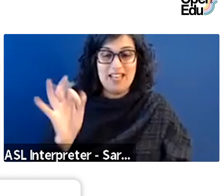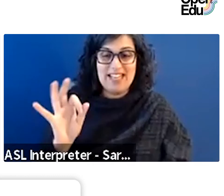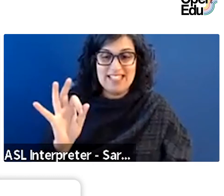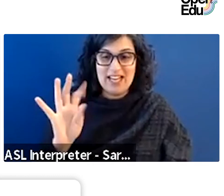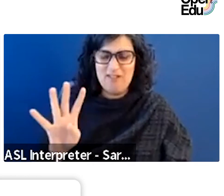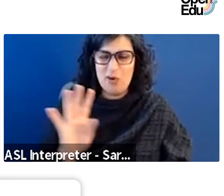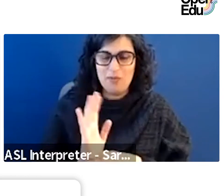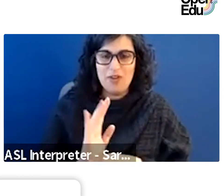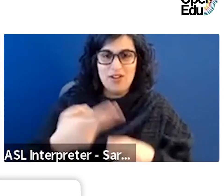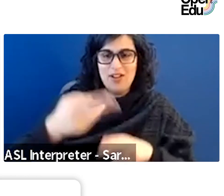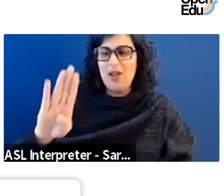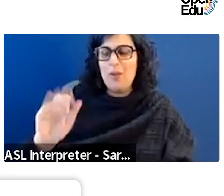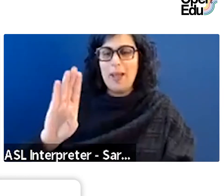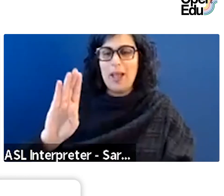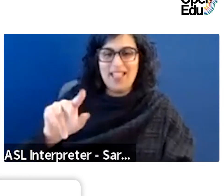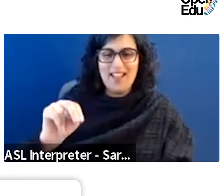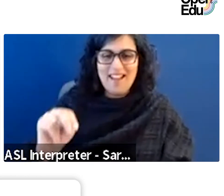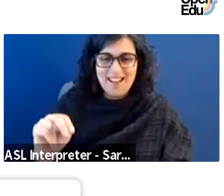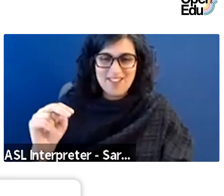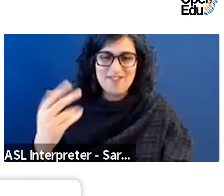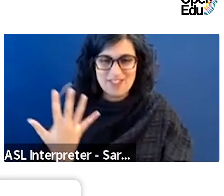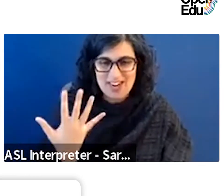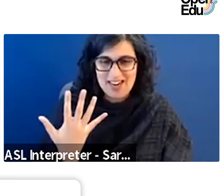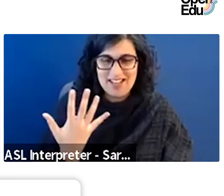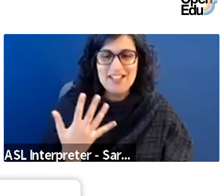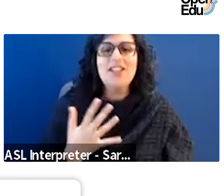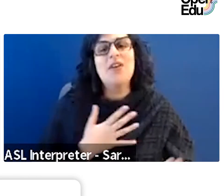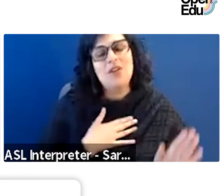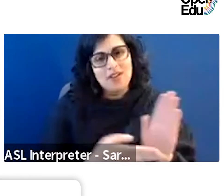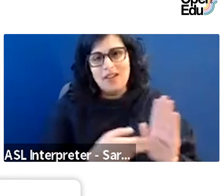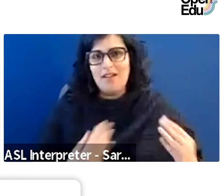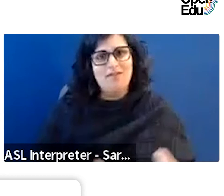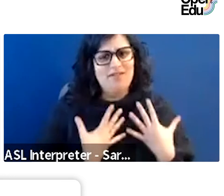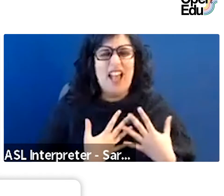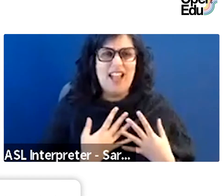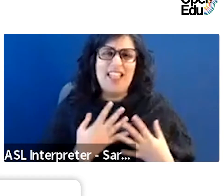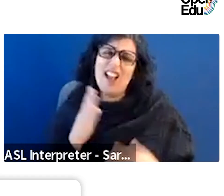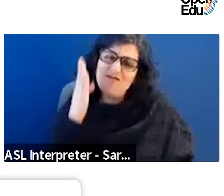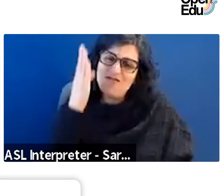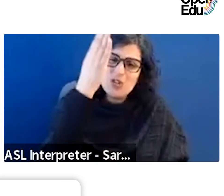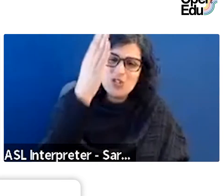1994 called Babylon 5. With my brand though, I'm so inspired by like futuristic